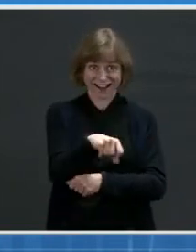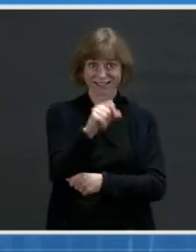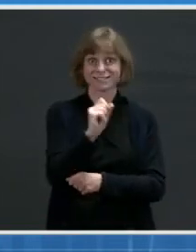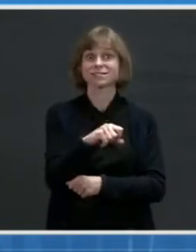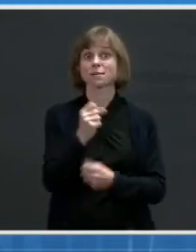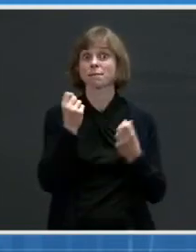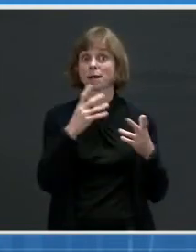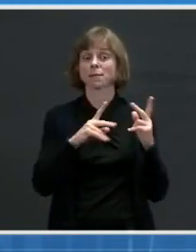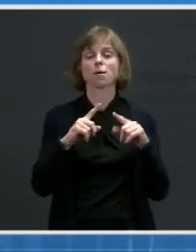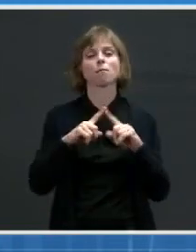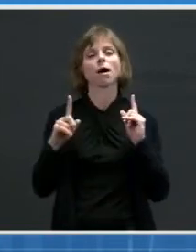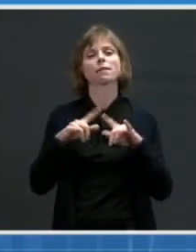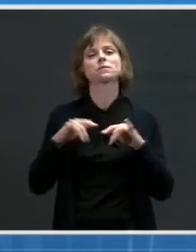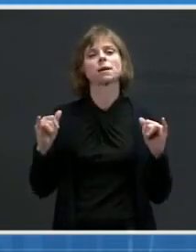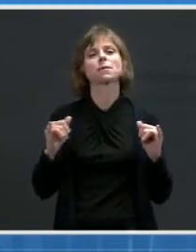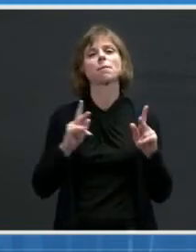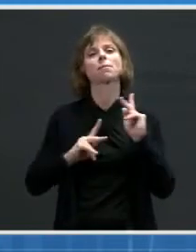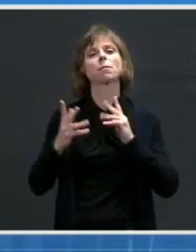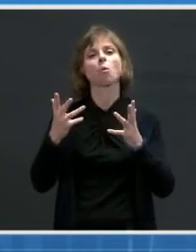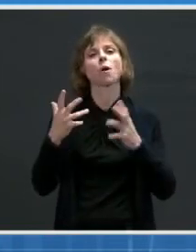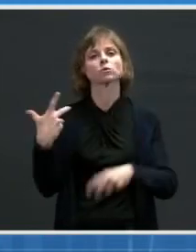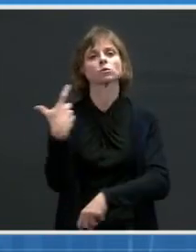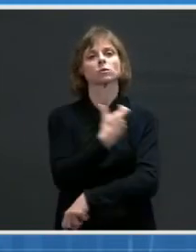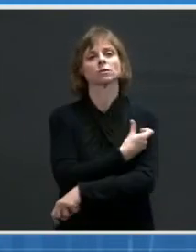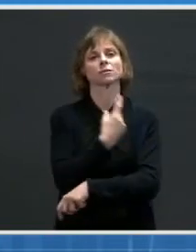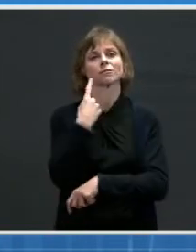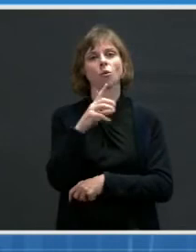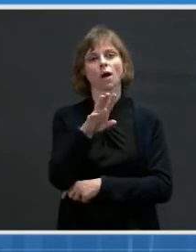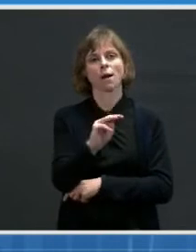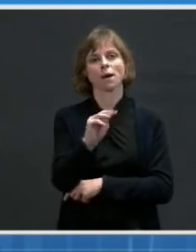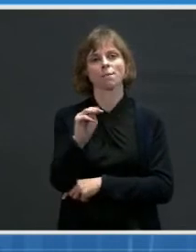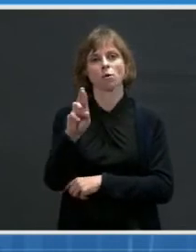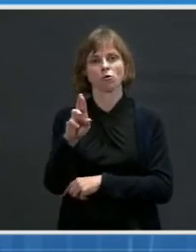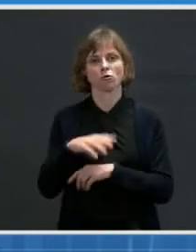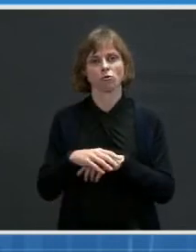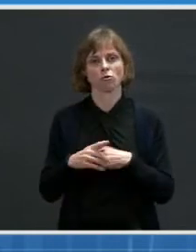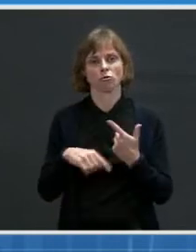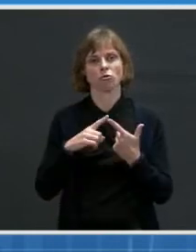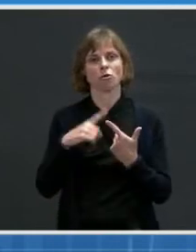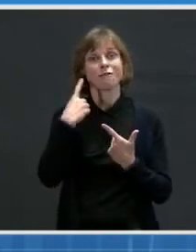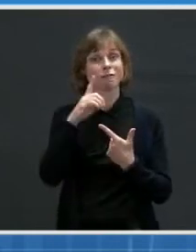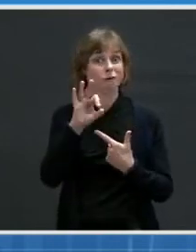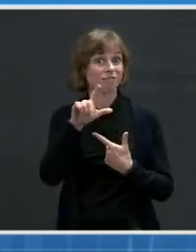in taking the vaccine for MMR and